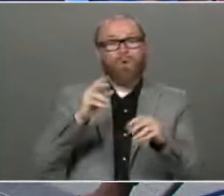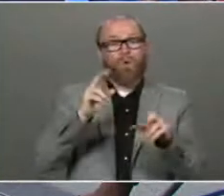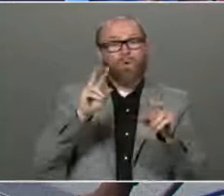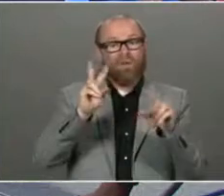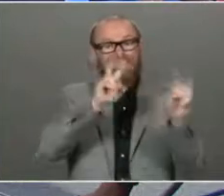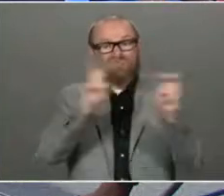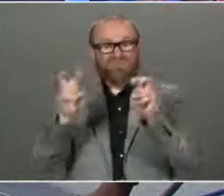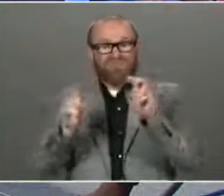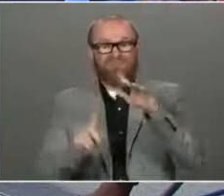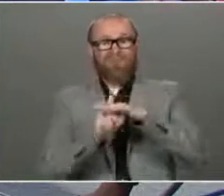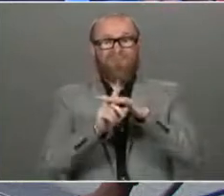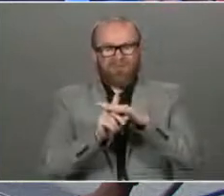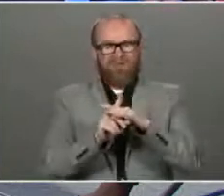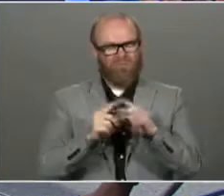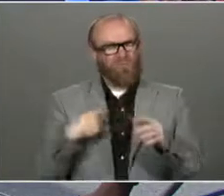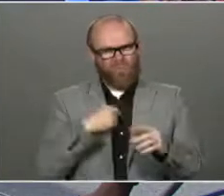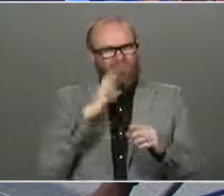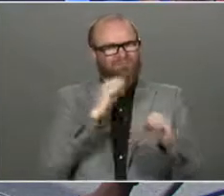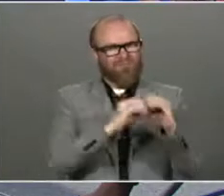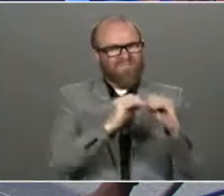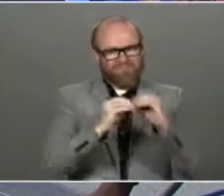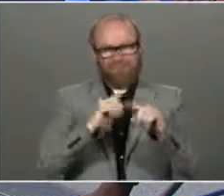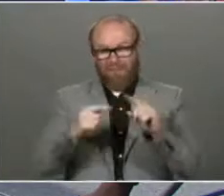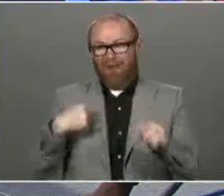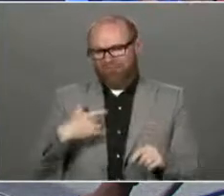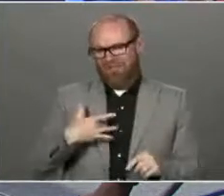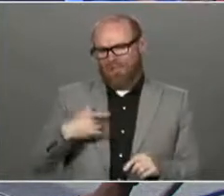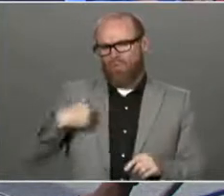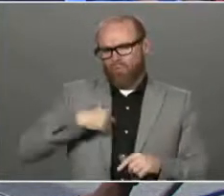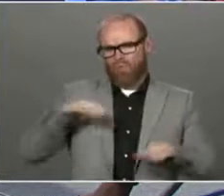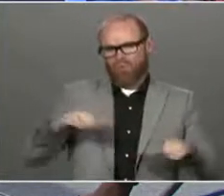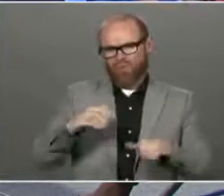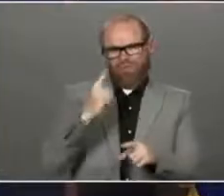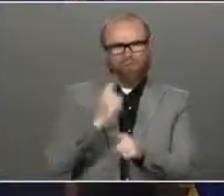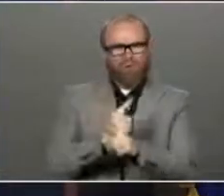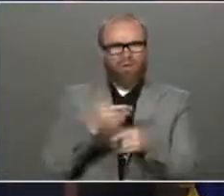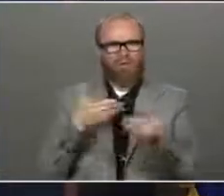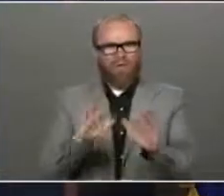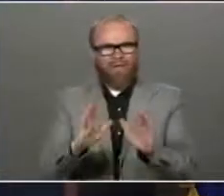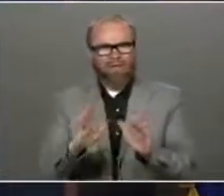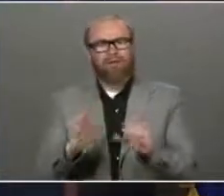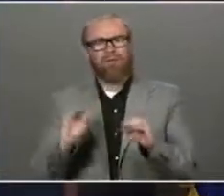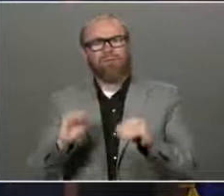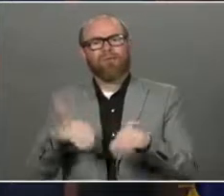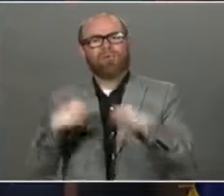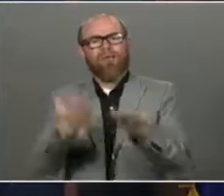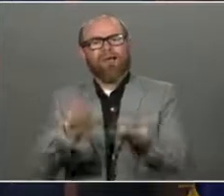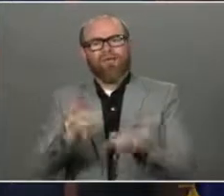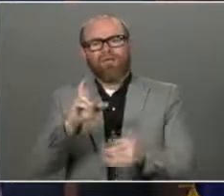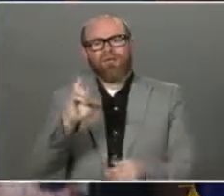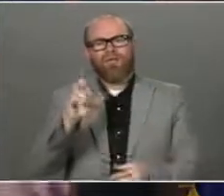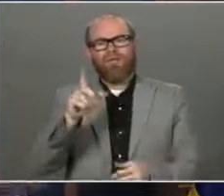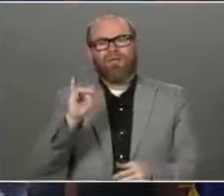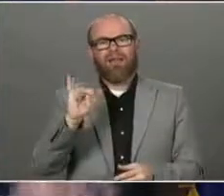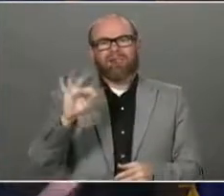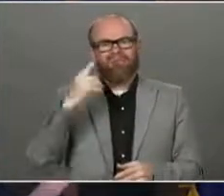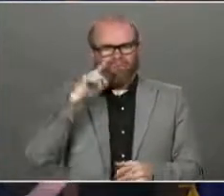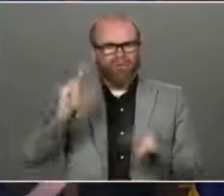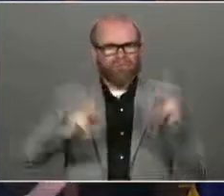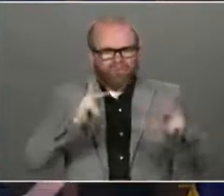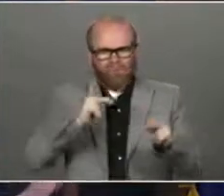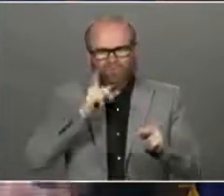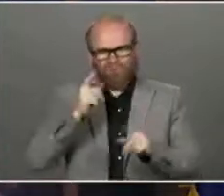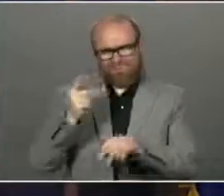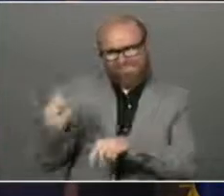fix those. But I think again we're doing it the right way, and providing relief for those that need it under the care of a